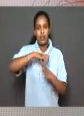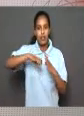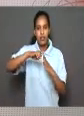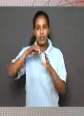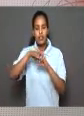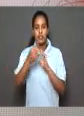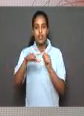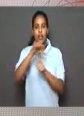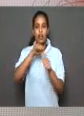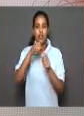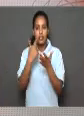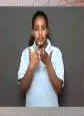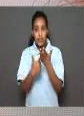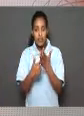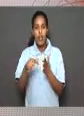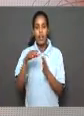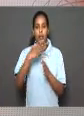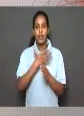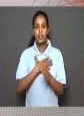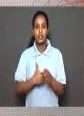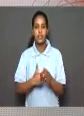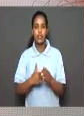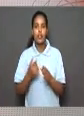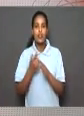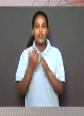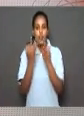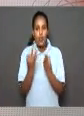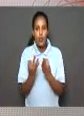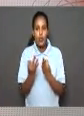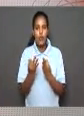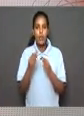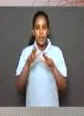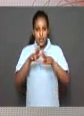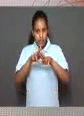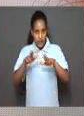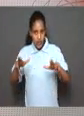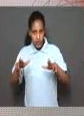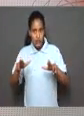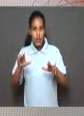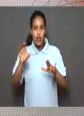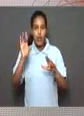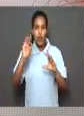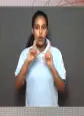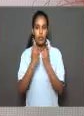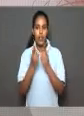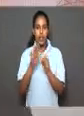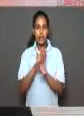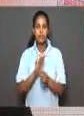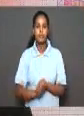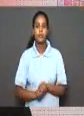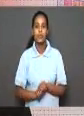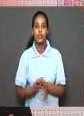an electron in the atoms of these elements forms a stable octet.